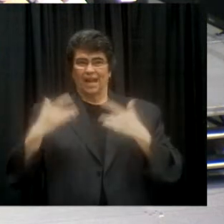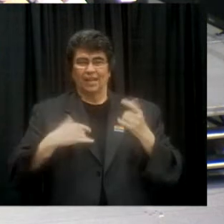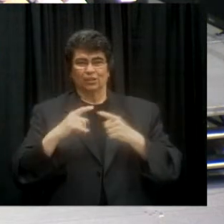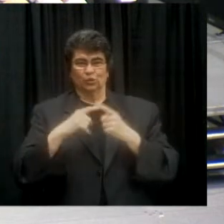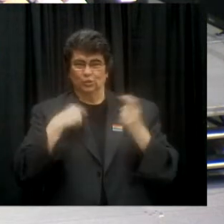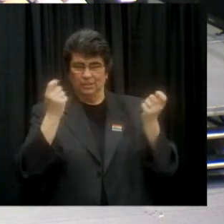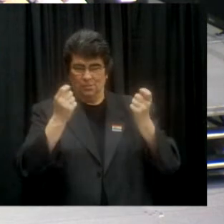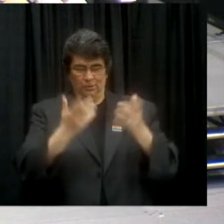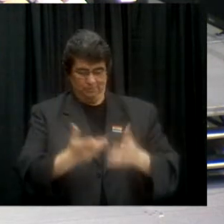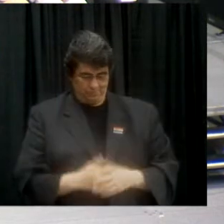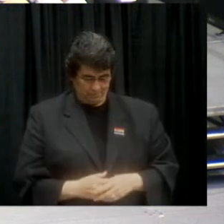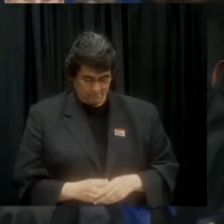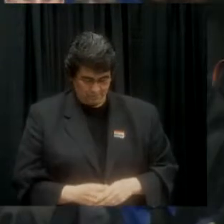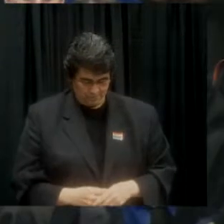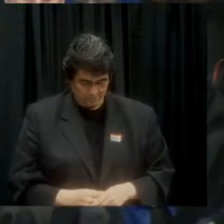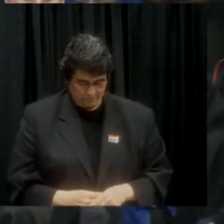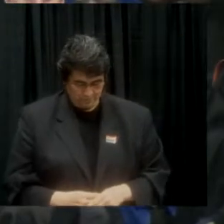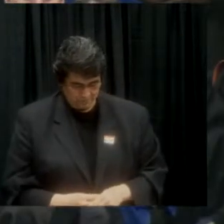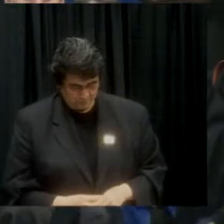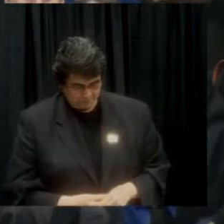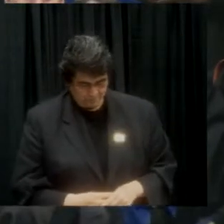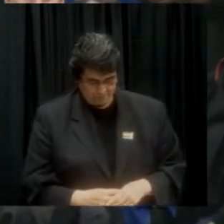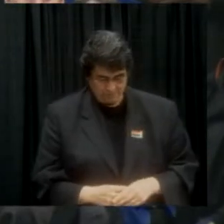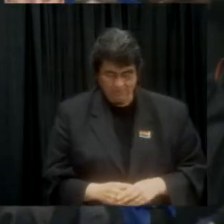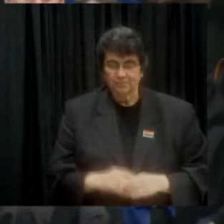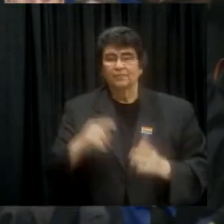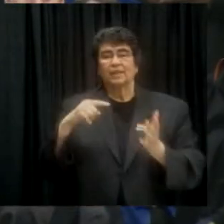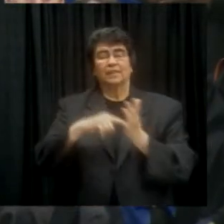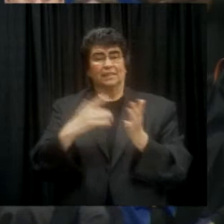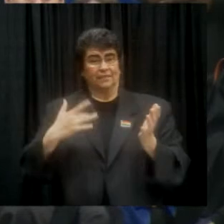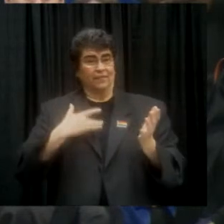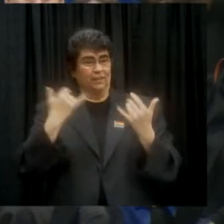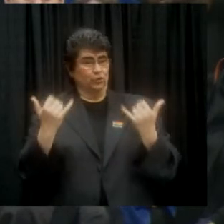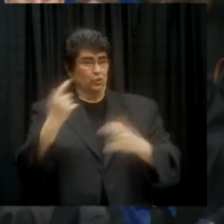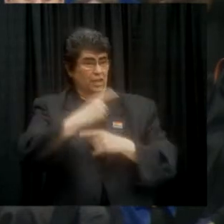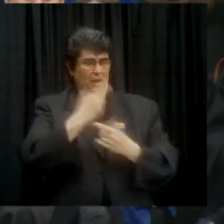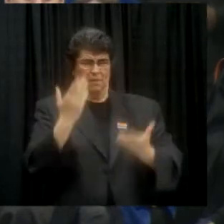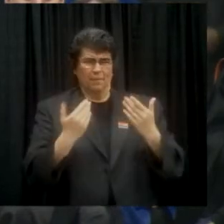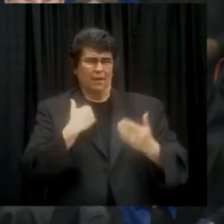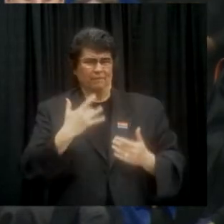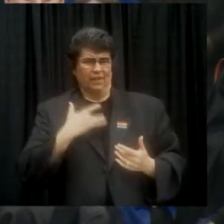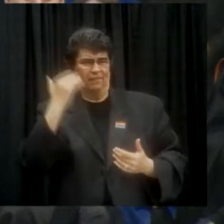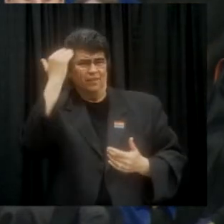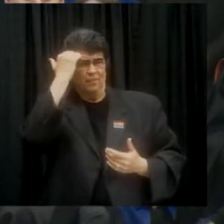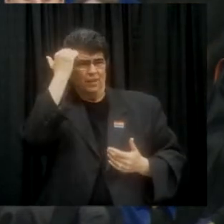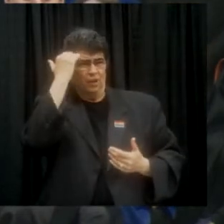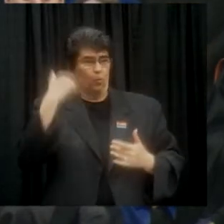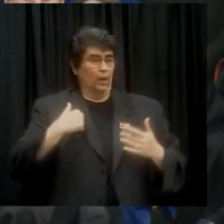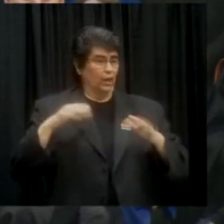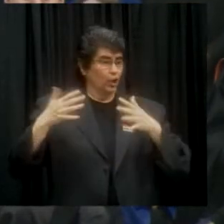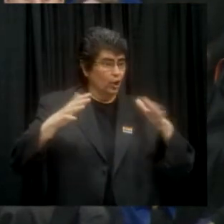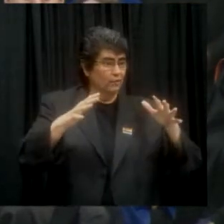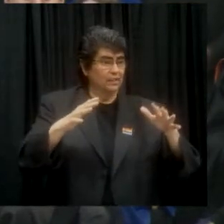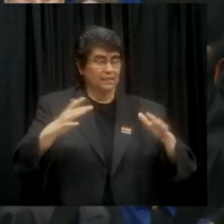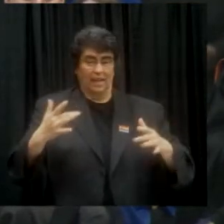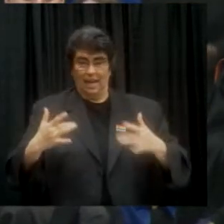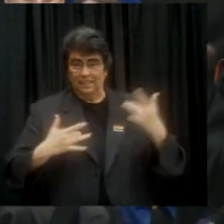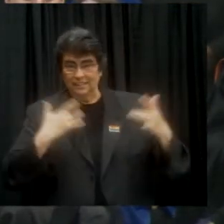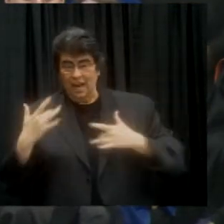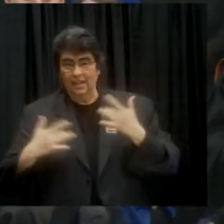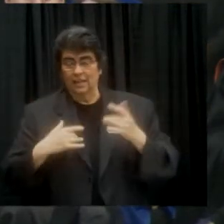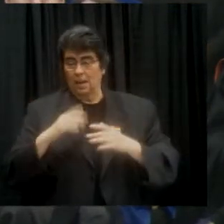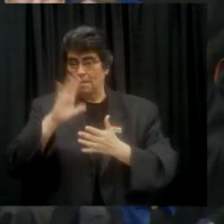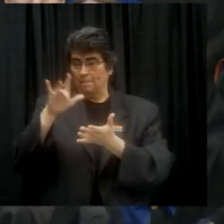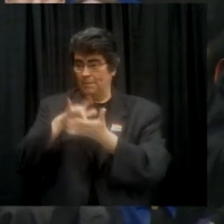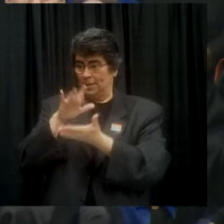too. This feeling today might be familiar. For once, we were nervous and excited to transition from